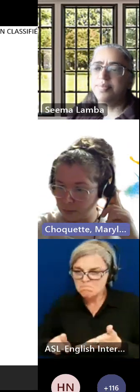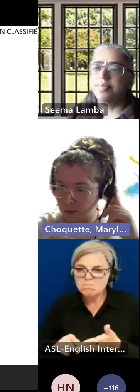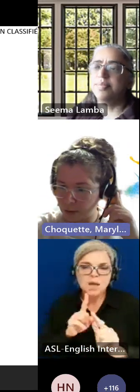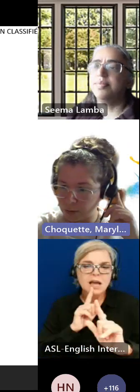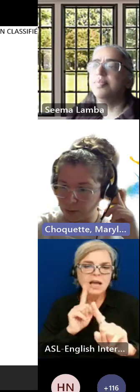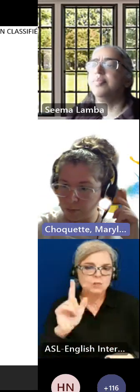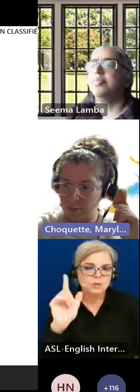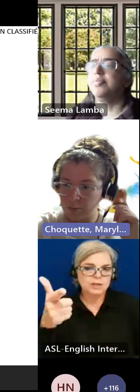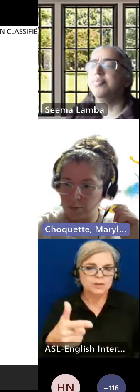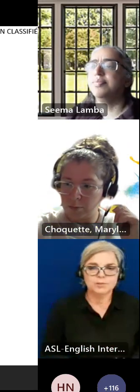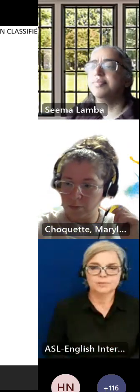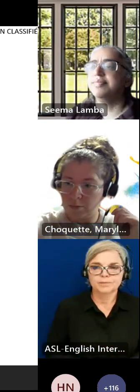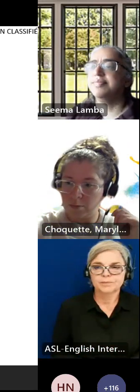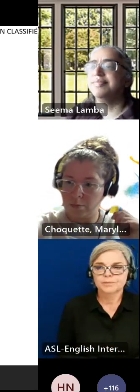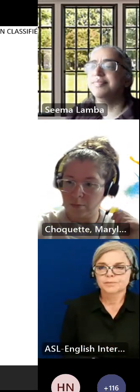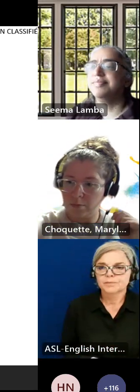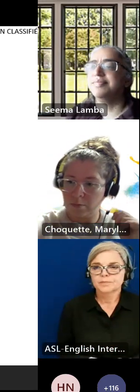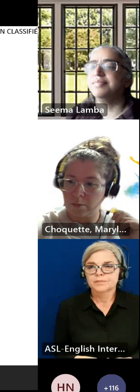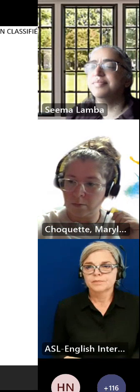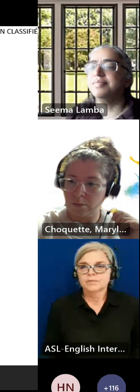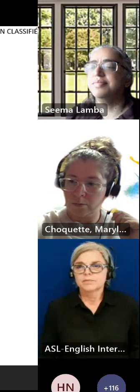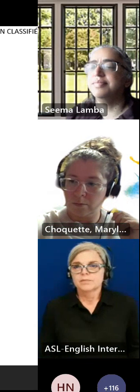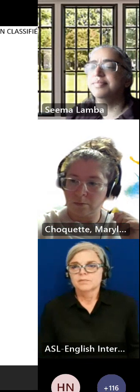Vicky, ça marche?